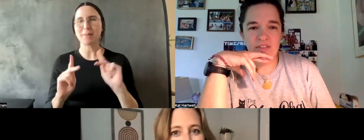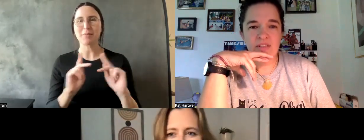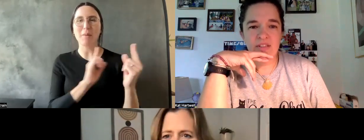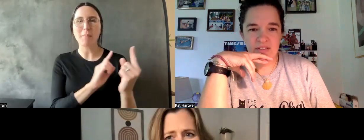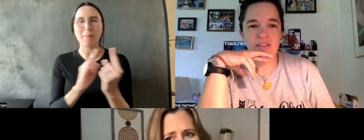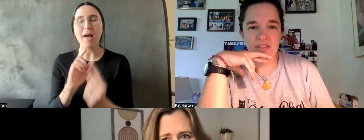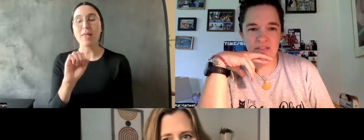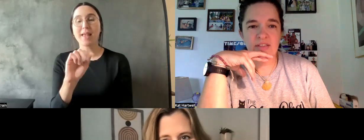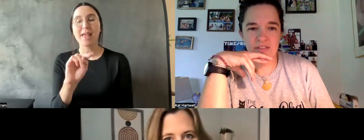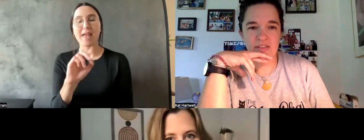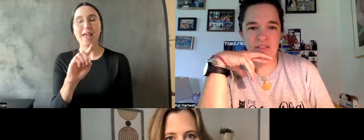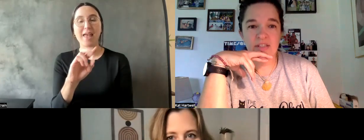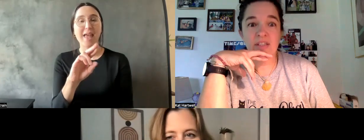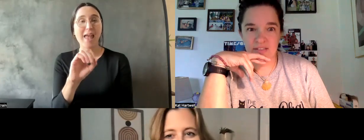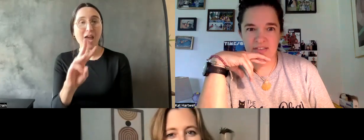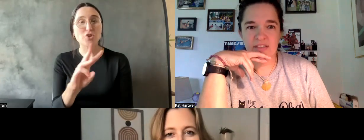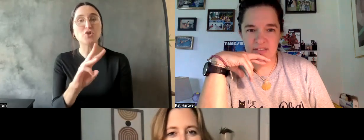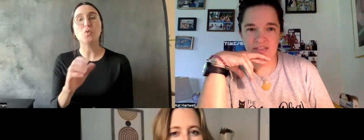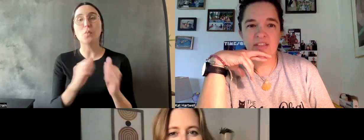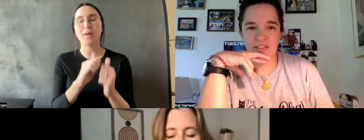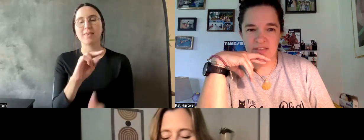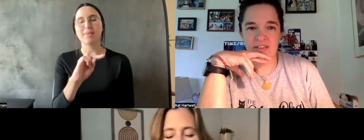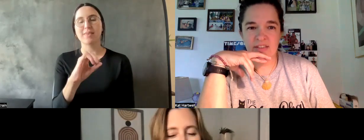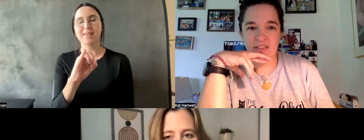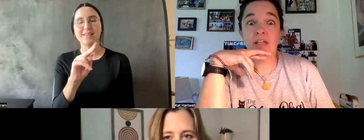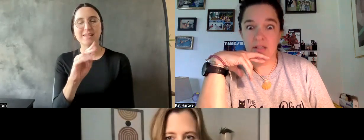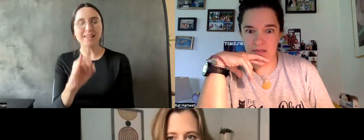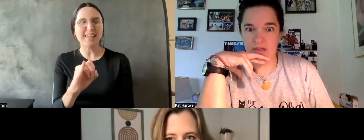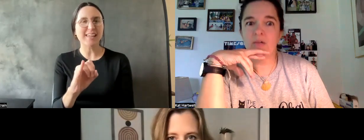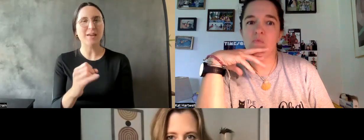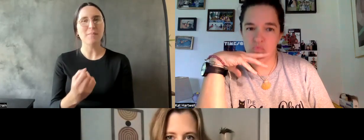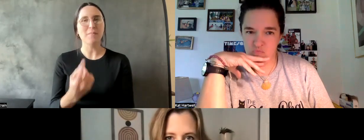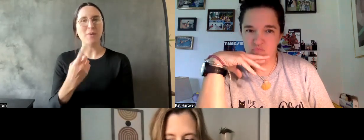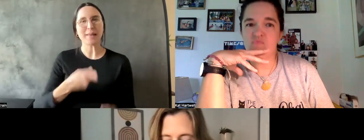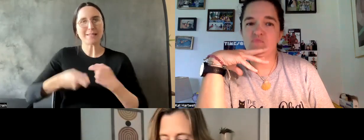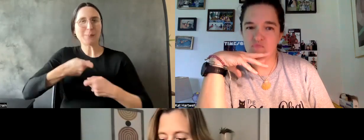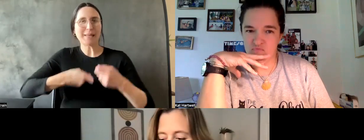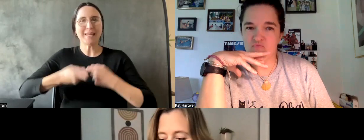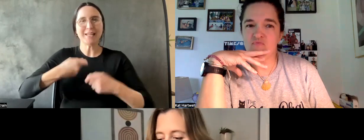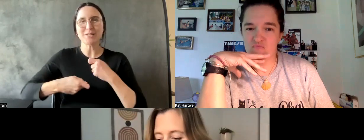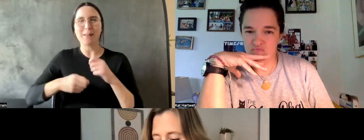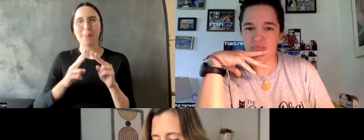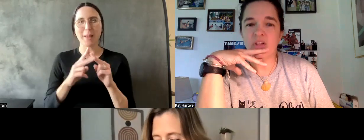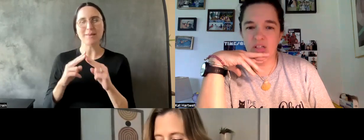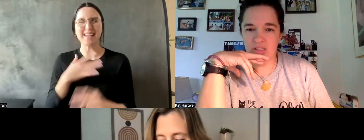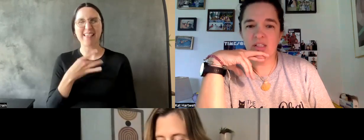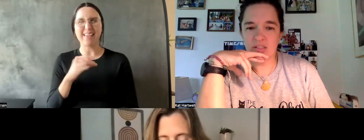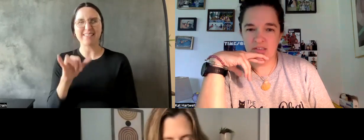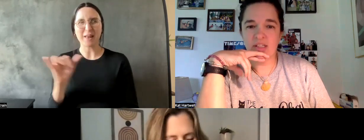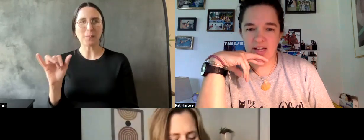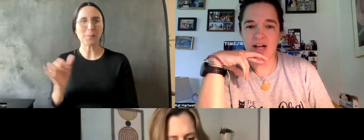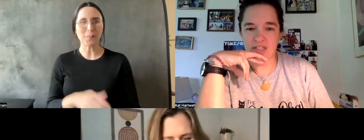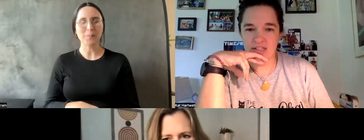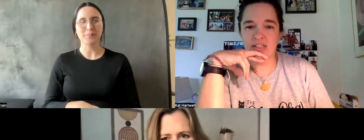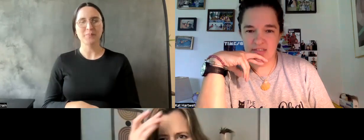together, but I also like to see them with like other people. I don't know. I love that when they start switching it up a little bit. You know,